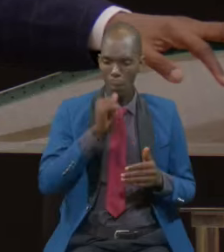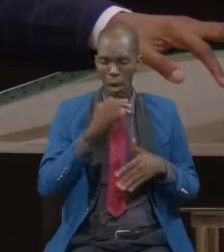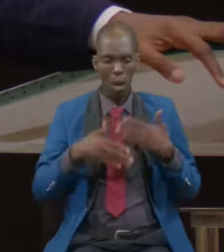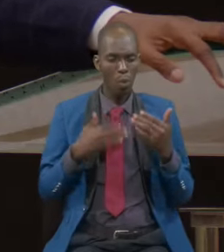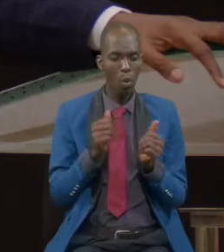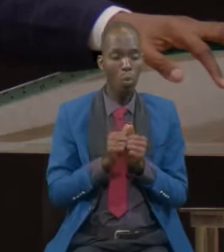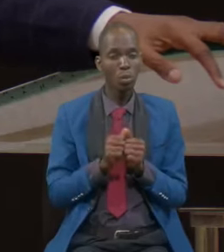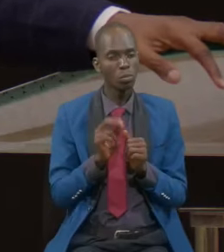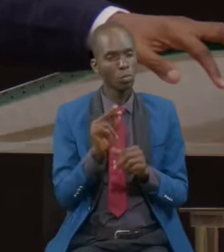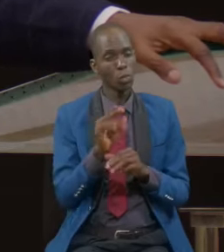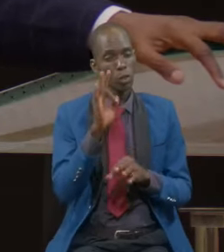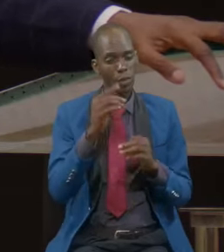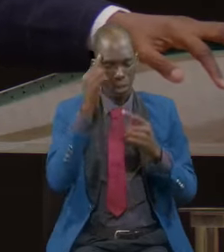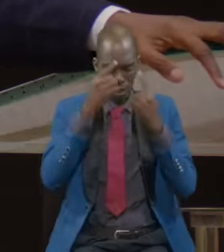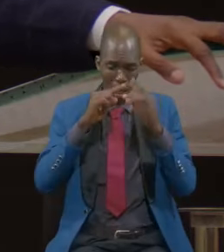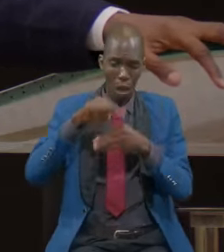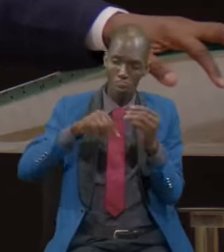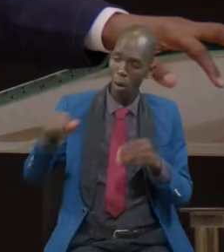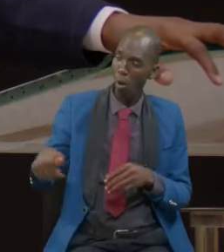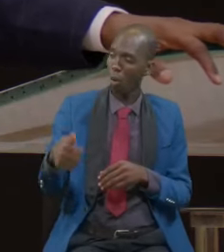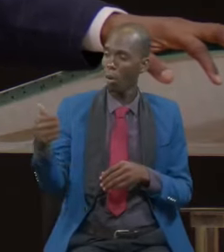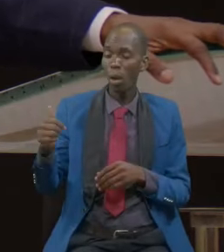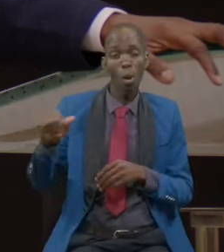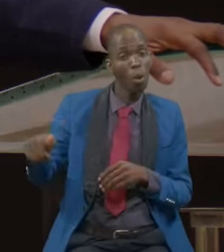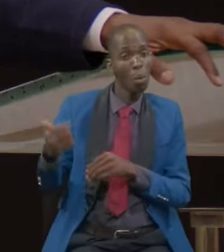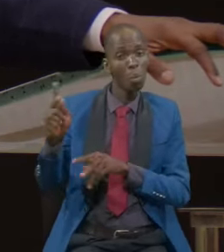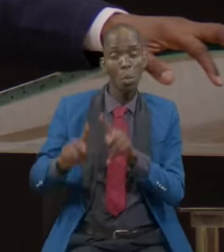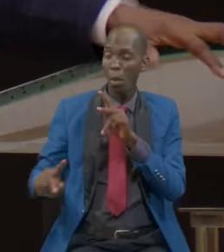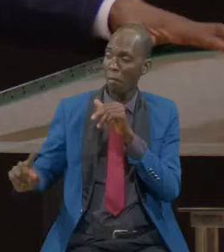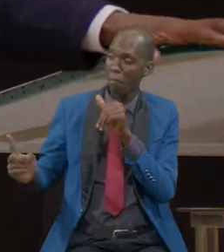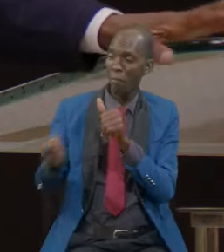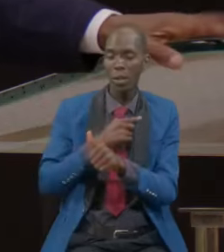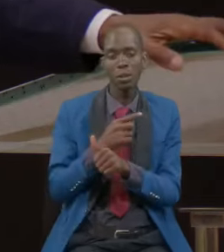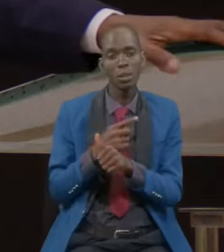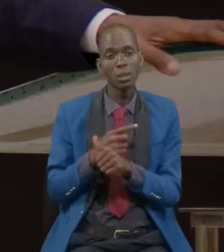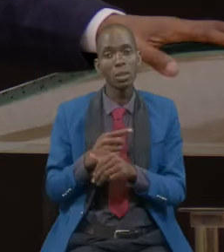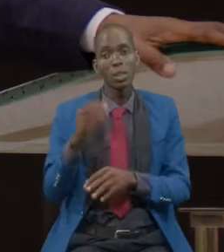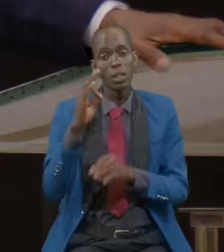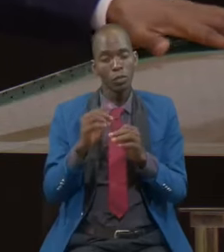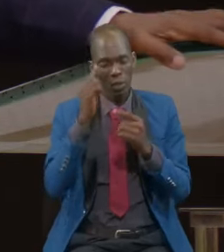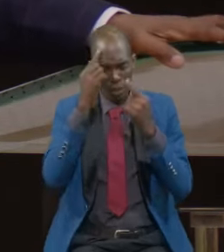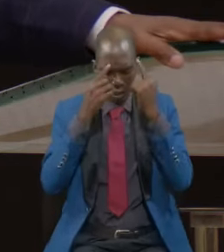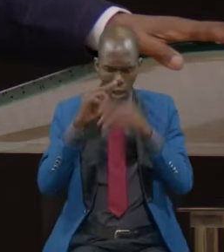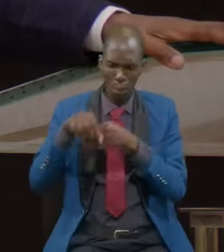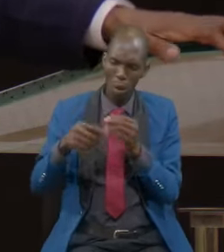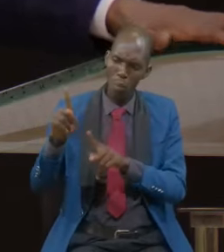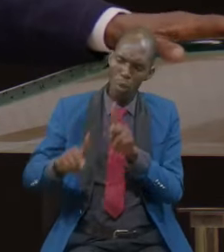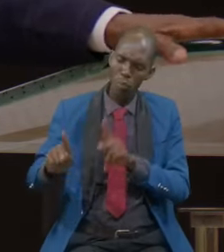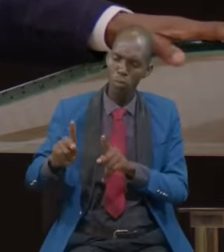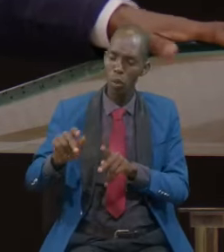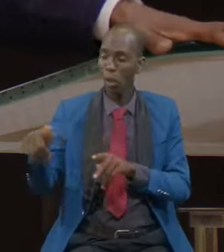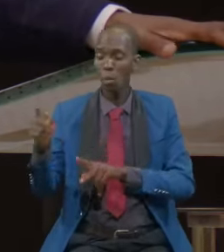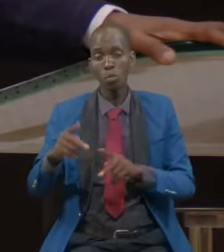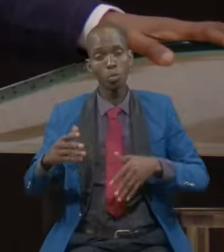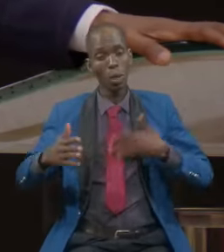of the other people, others first. Others first. When you think about their joy, you think about